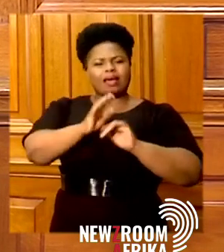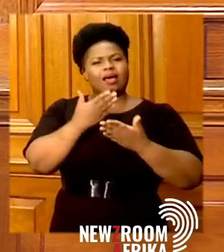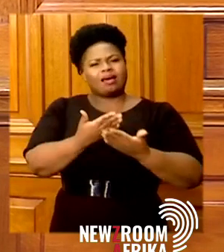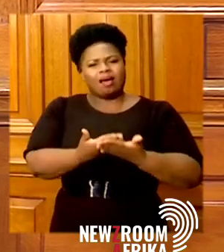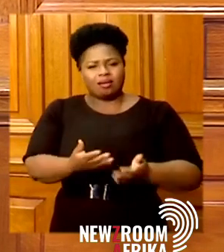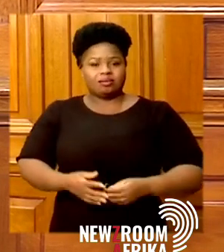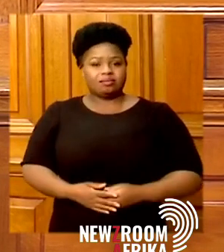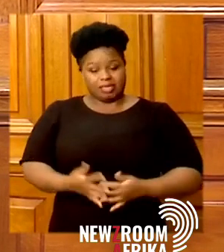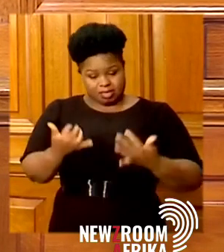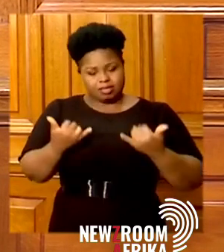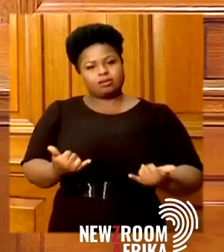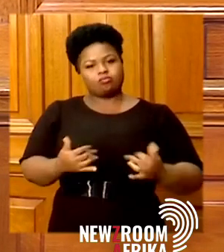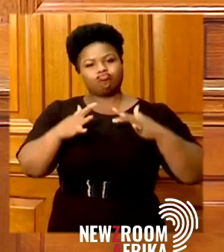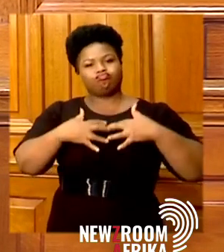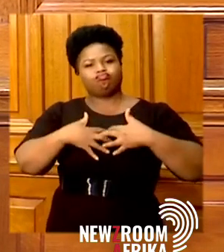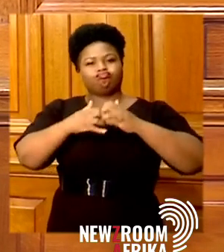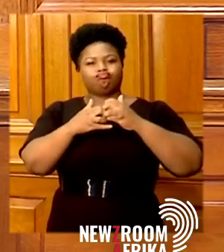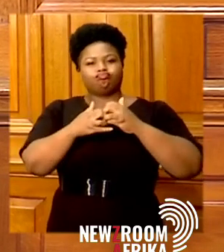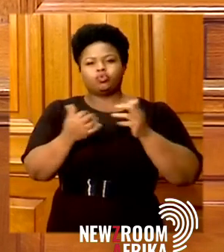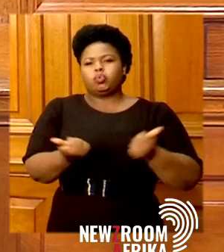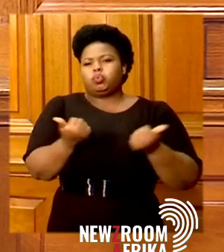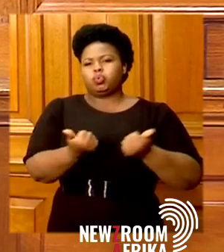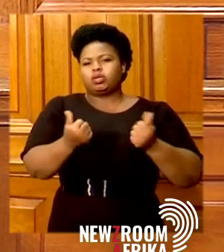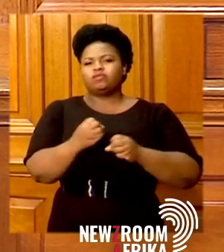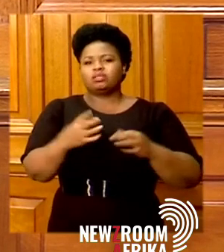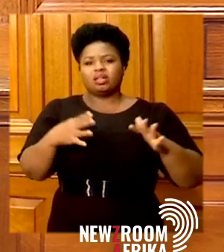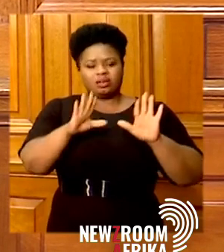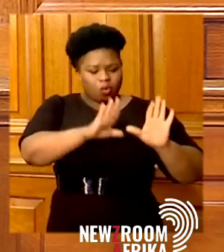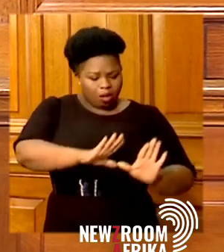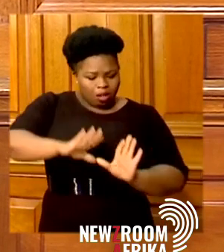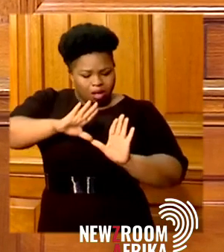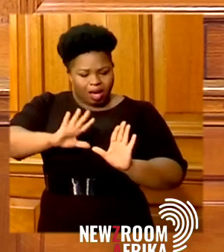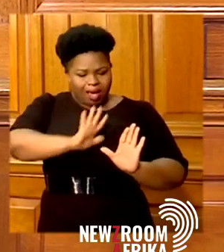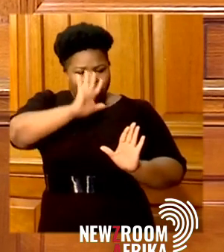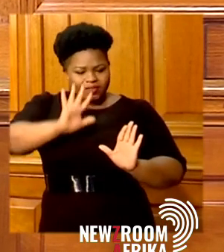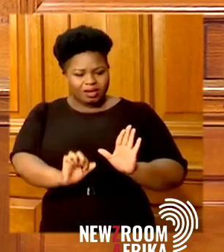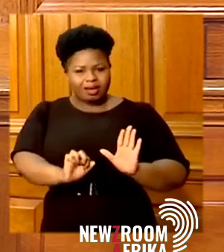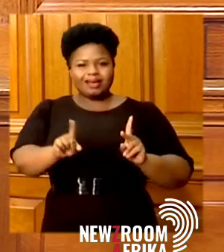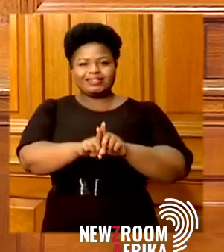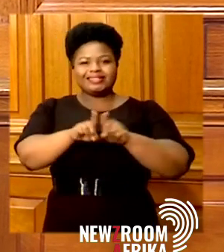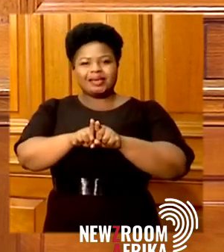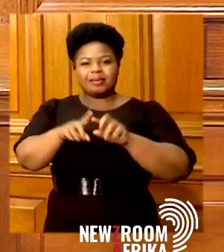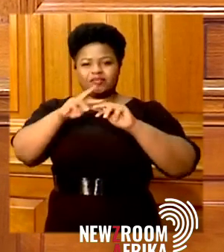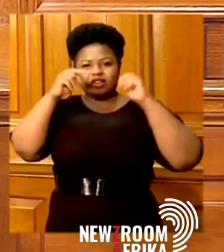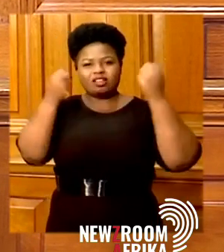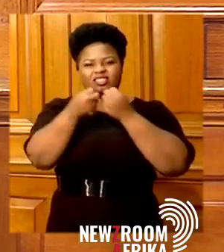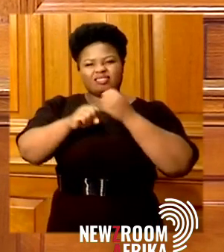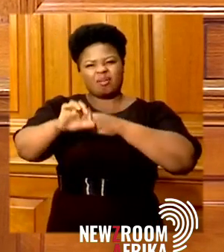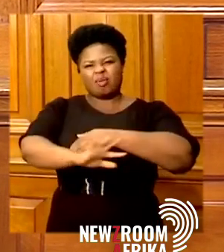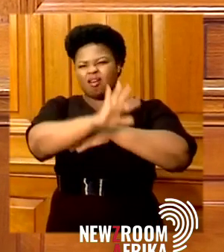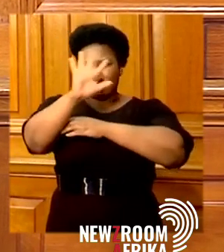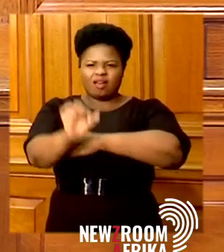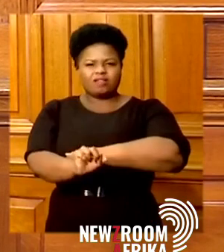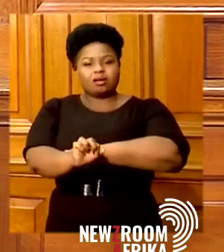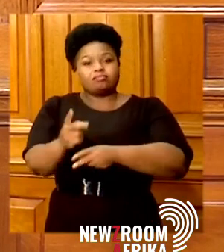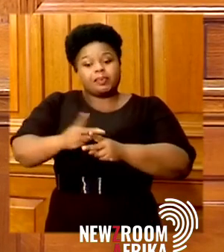up processes at a continental and national level to prepare for the availability of